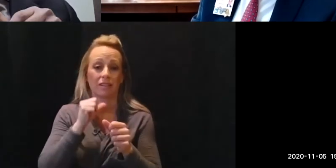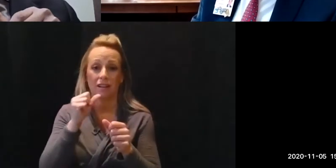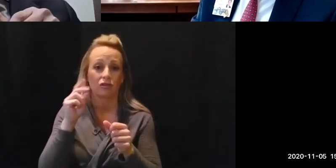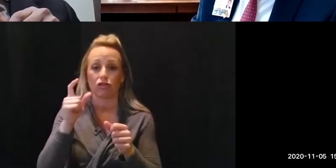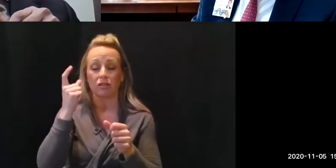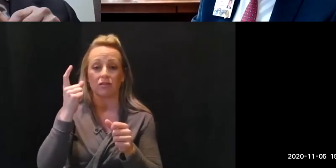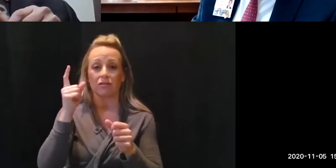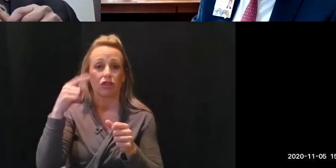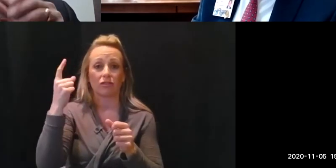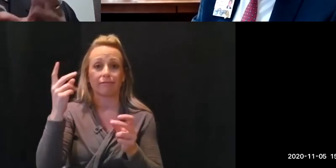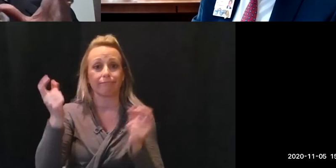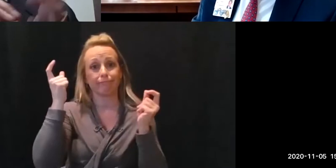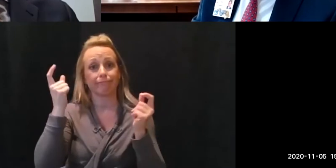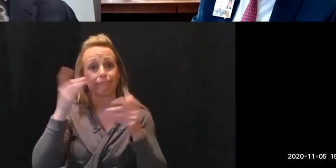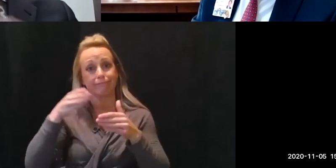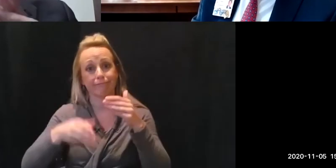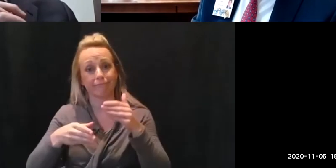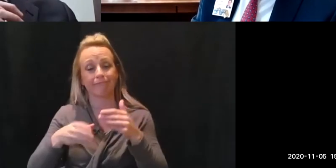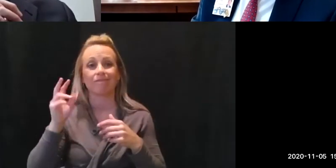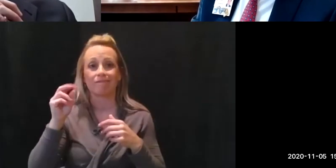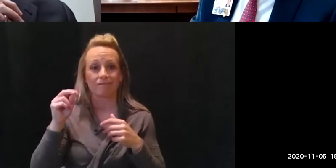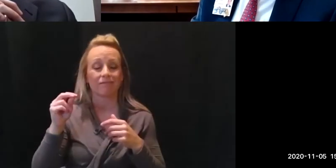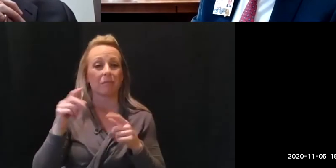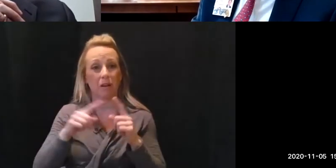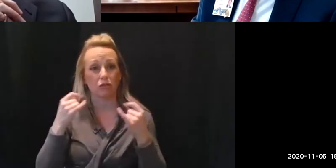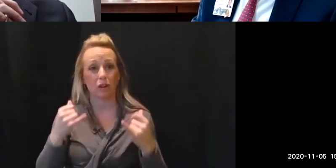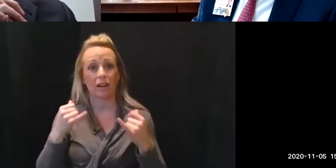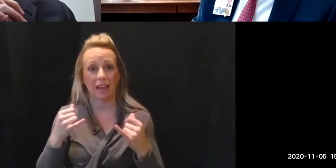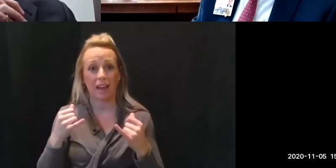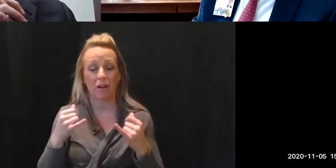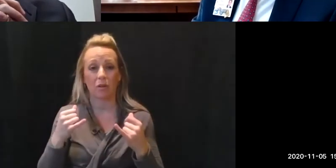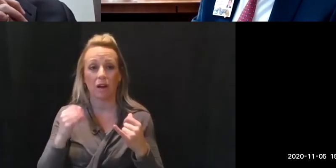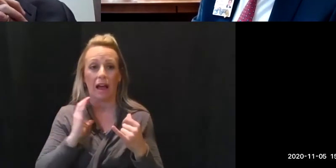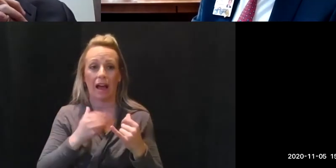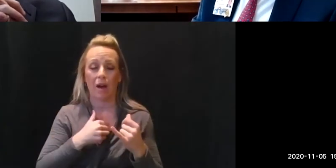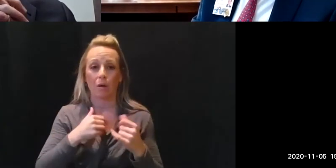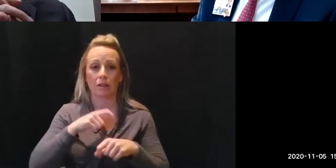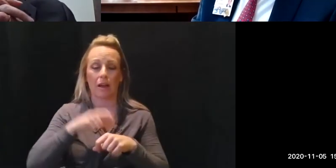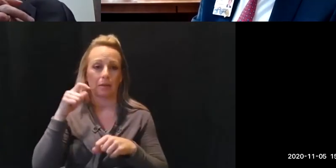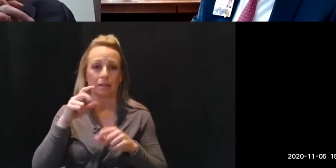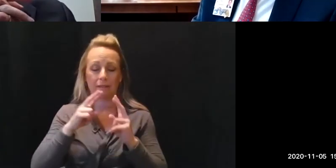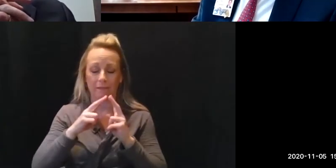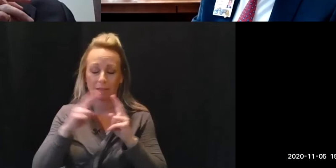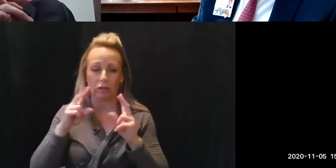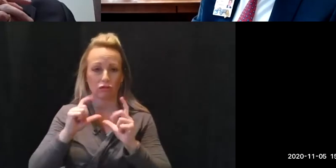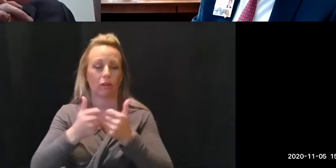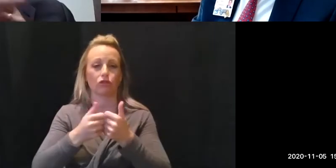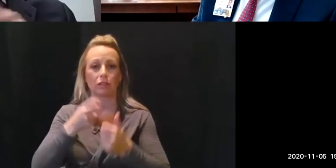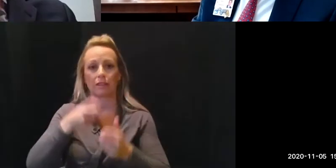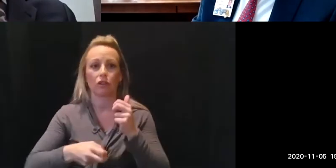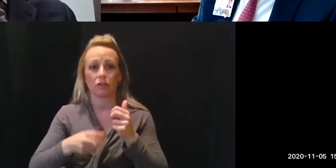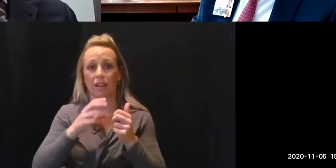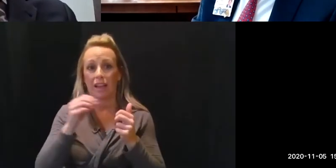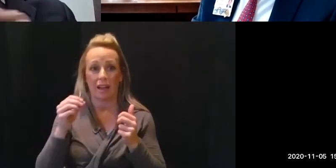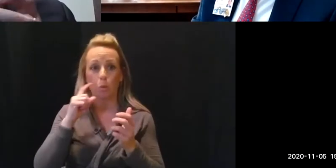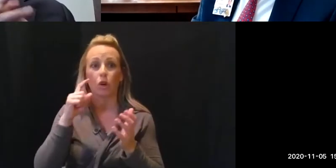or not, but I do know this: we've entered a phase that is the most difficult. And it's akin to entering the steepest part where